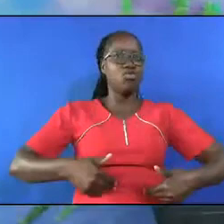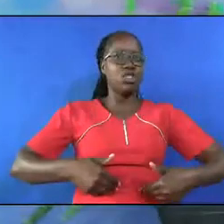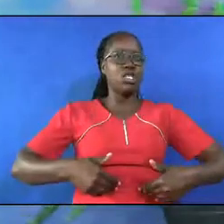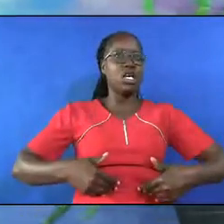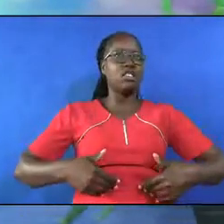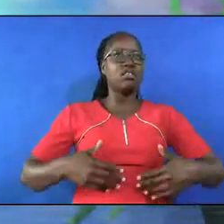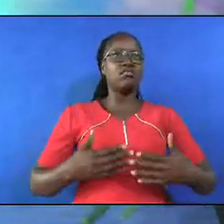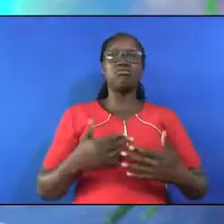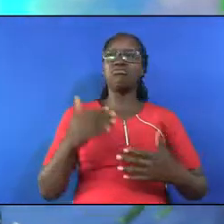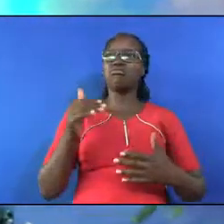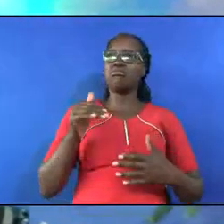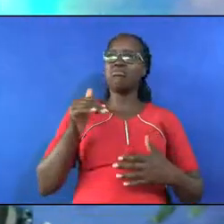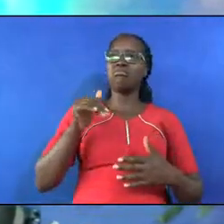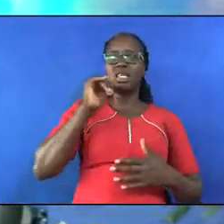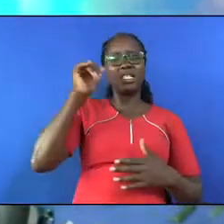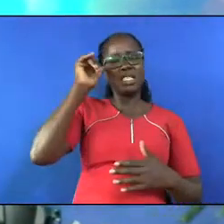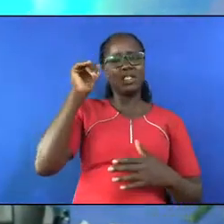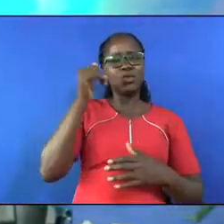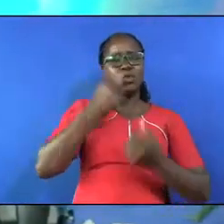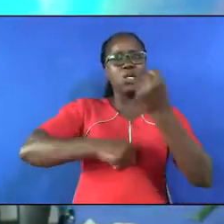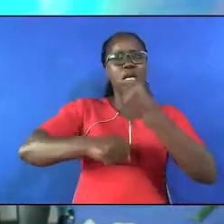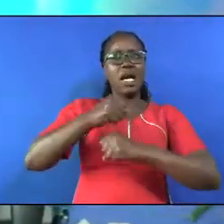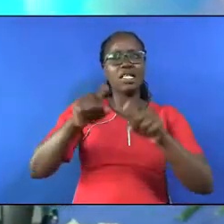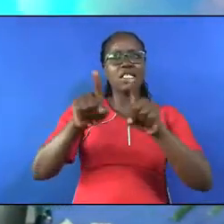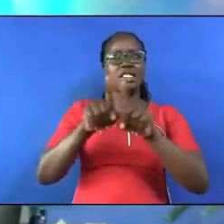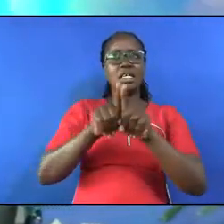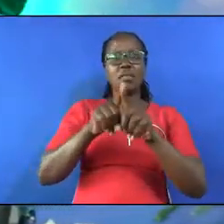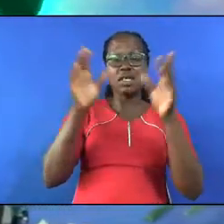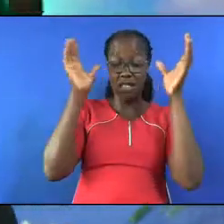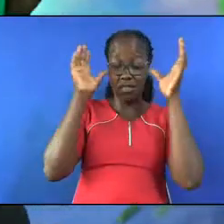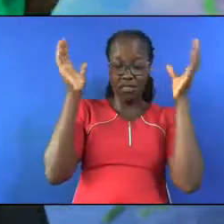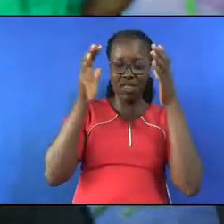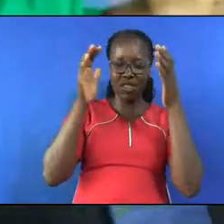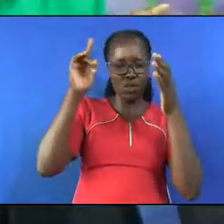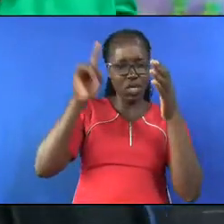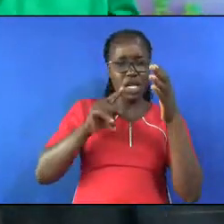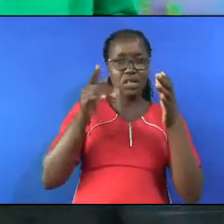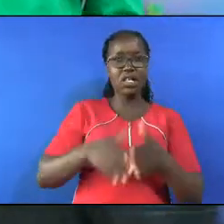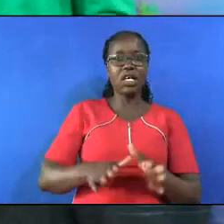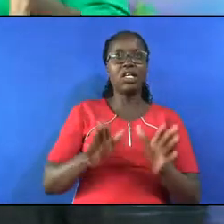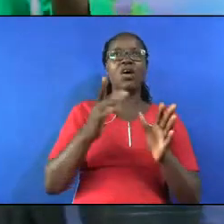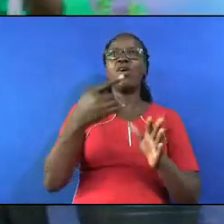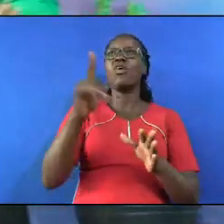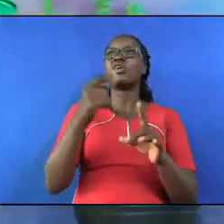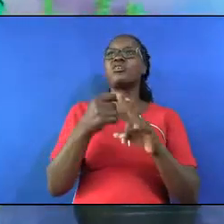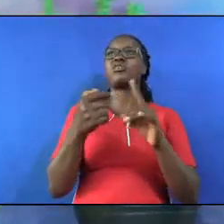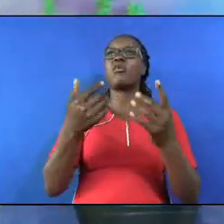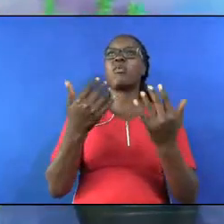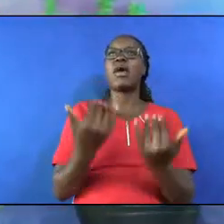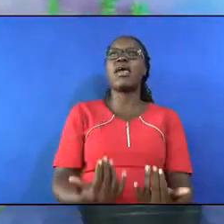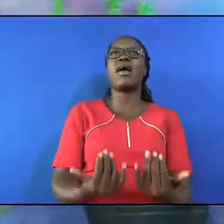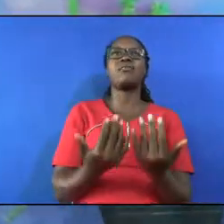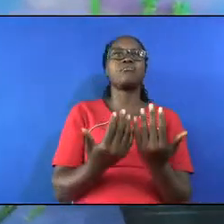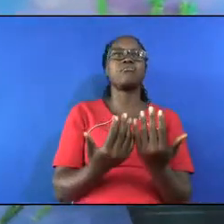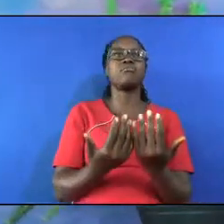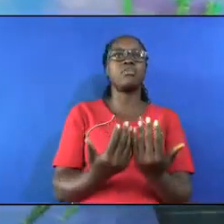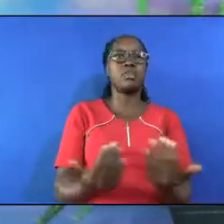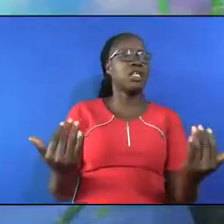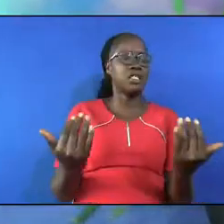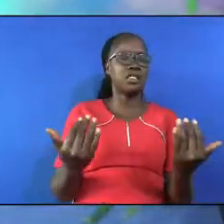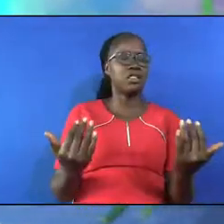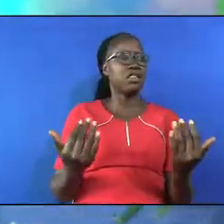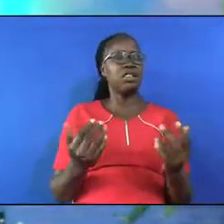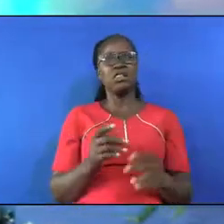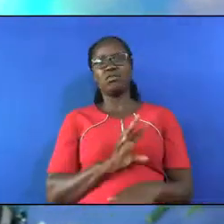are not children. We act like the Pharisees in that you cannot allow correction from a young child.